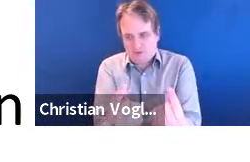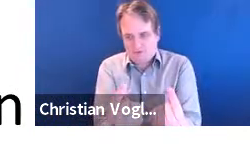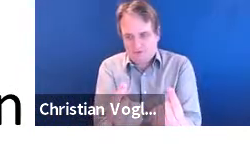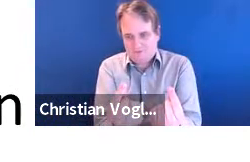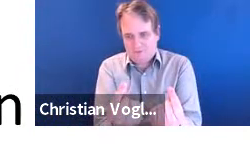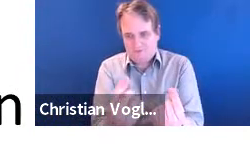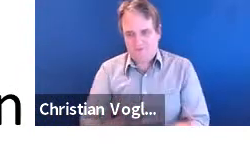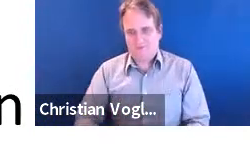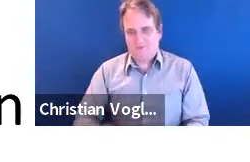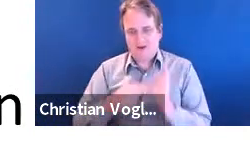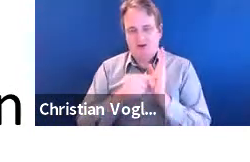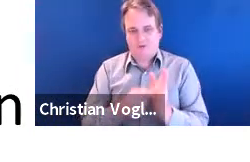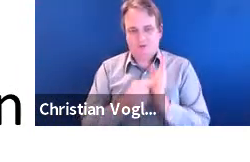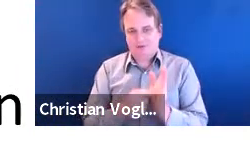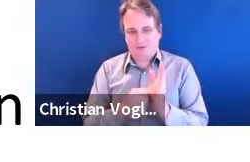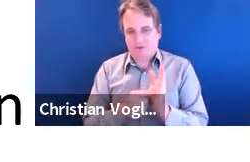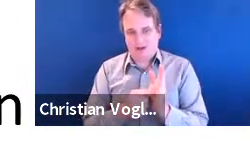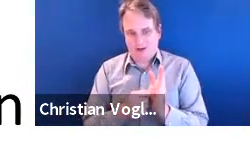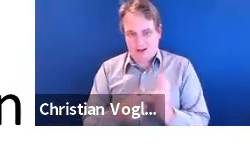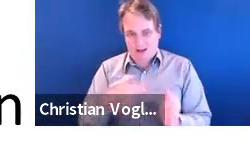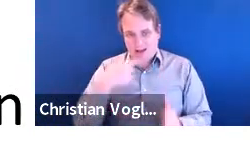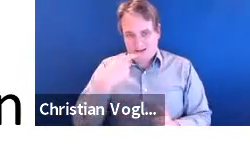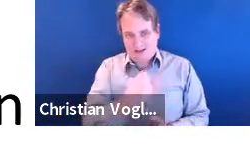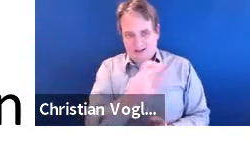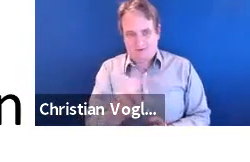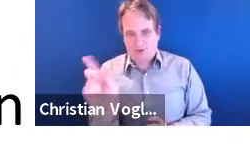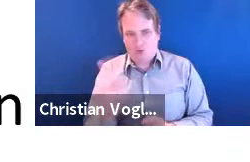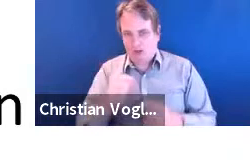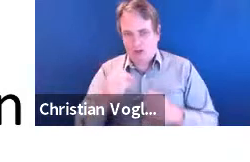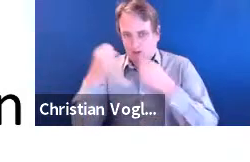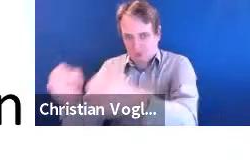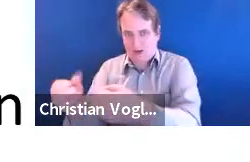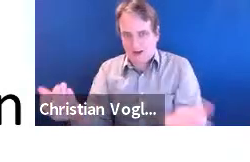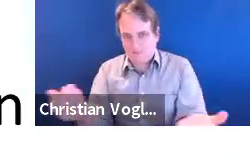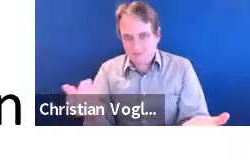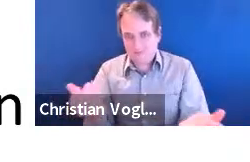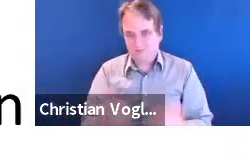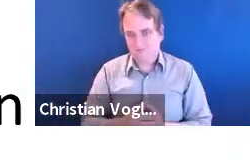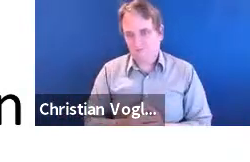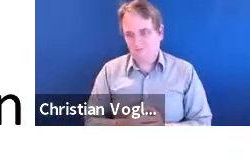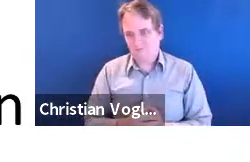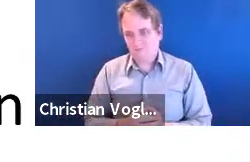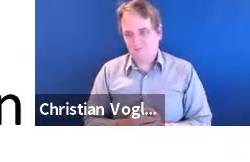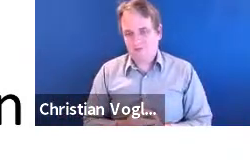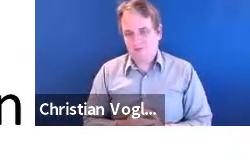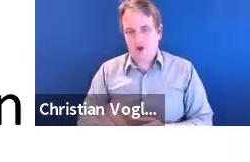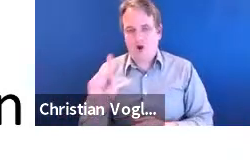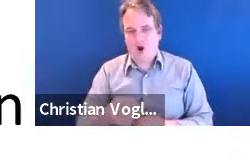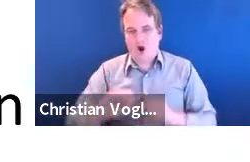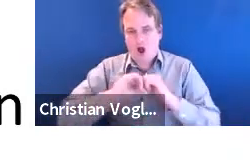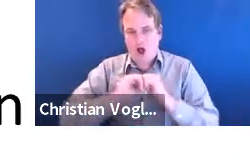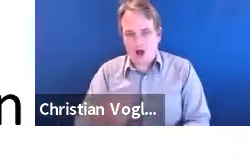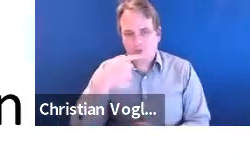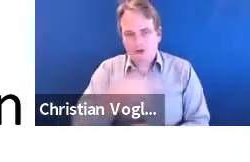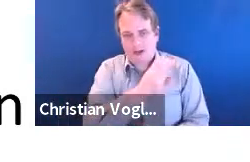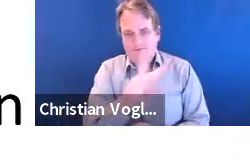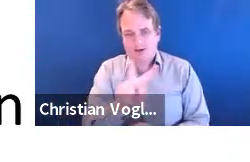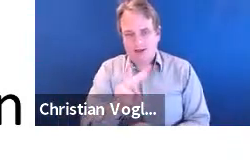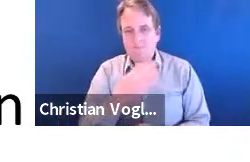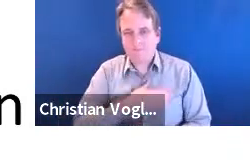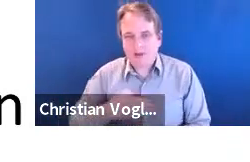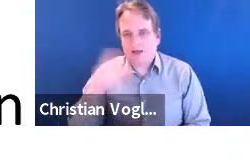First, how do you tell the autonomous vehicle what you need it to do? So, for example, how do you tell it where you want to